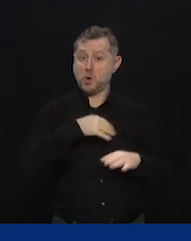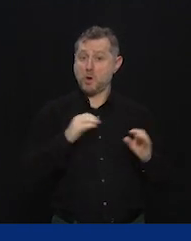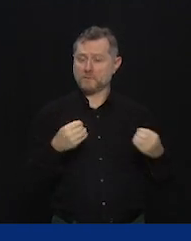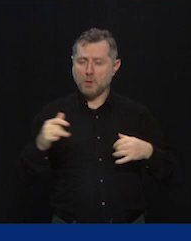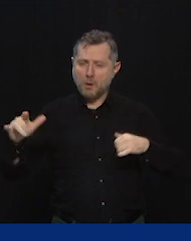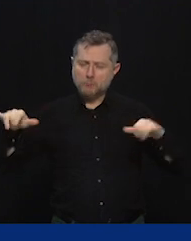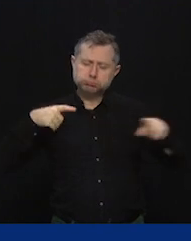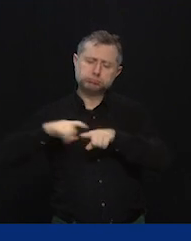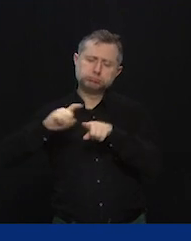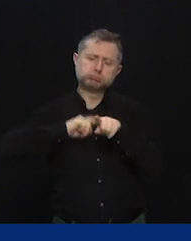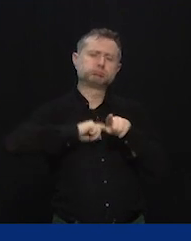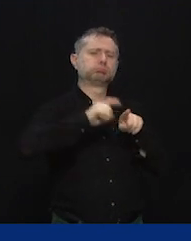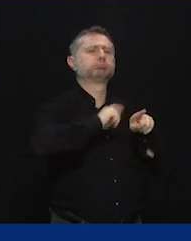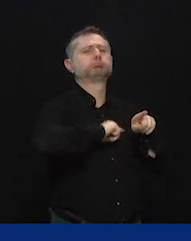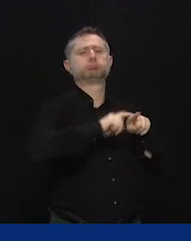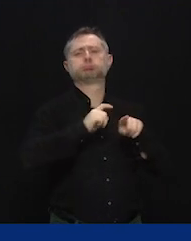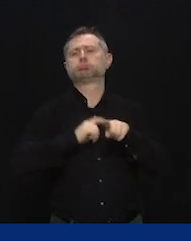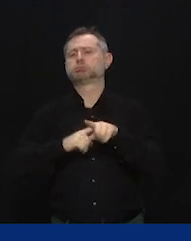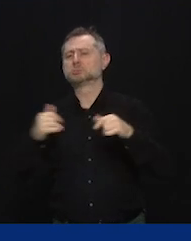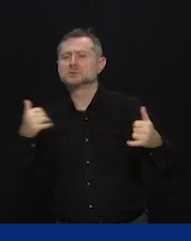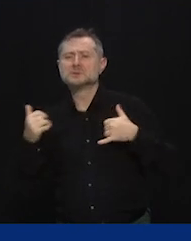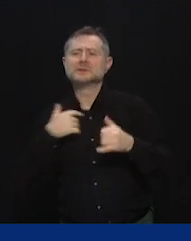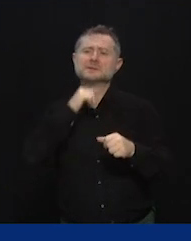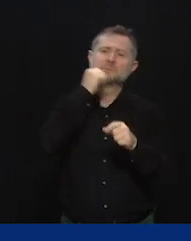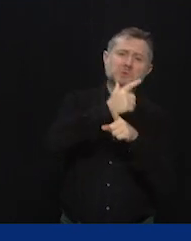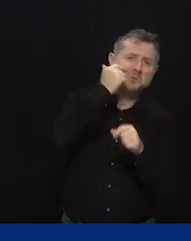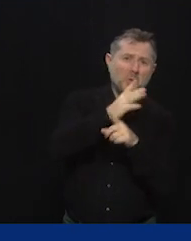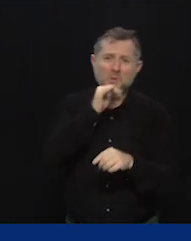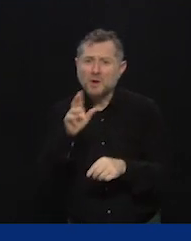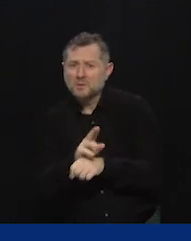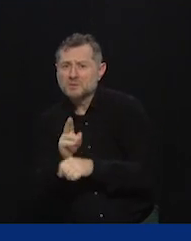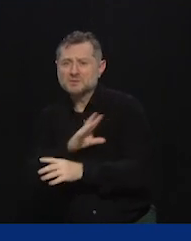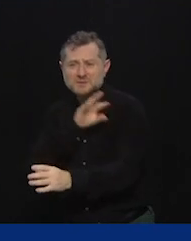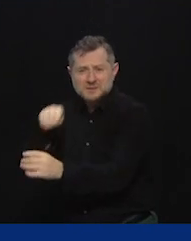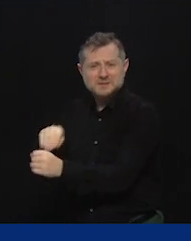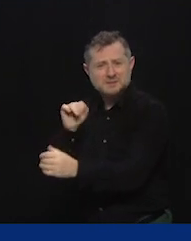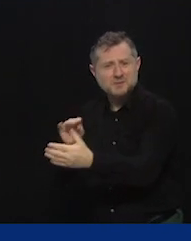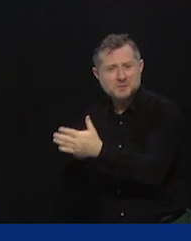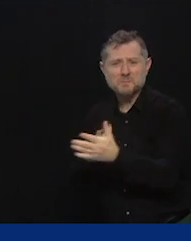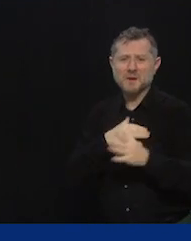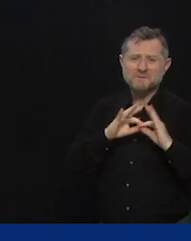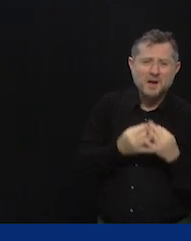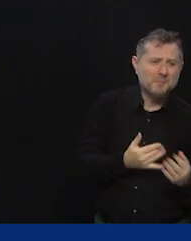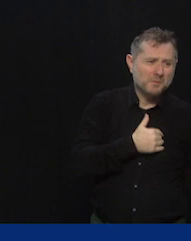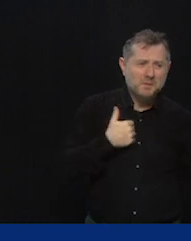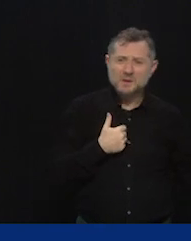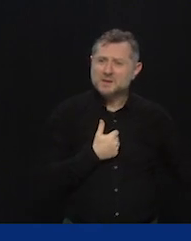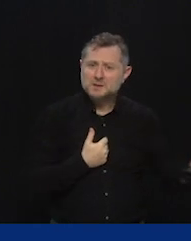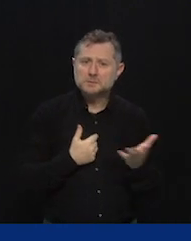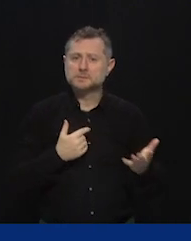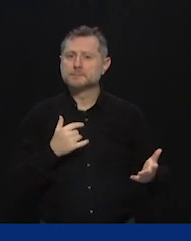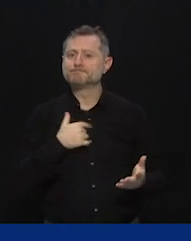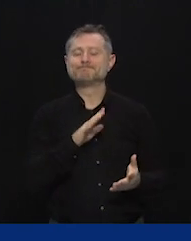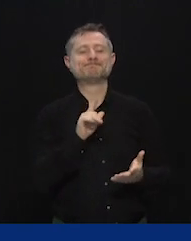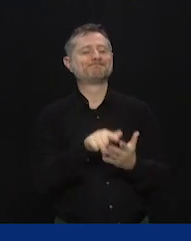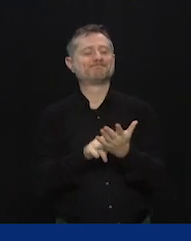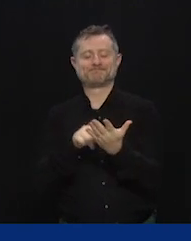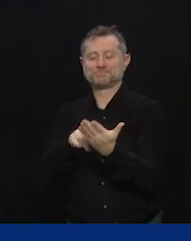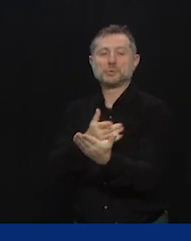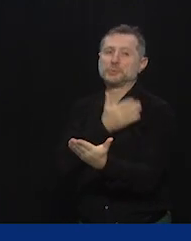siblings saying they wanted to be able to participate. They found out the law did not cover them. They could not